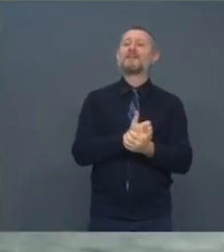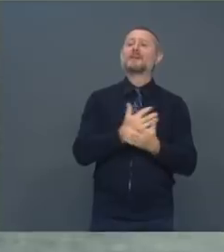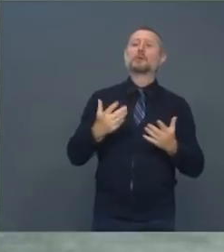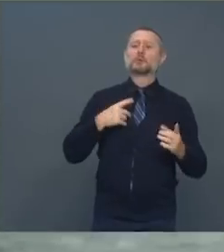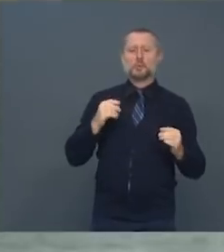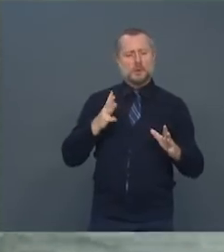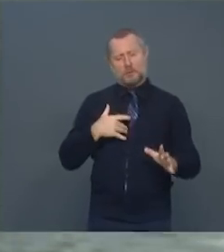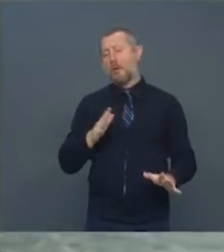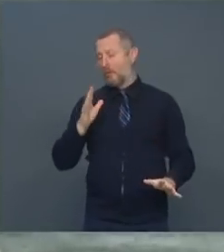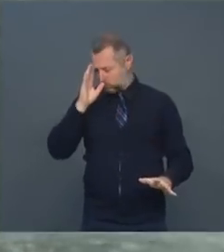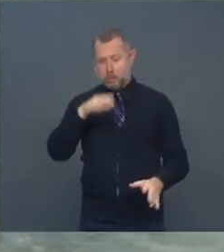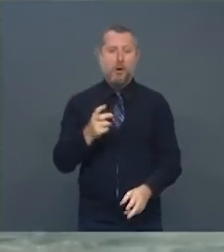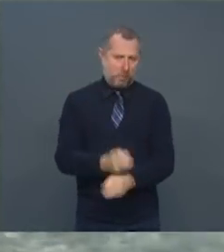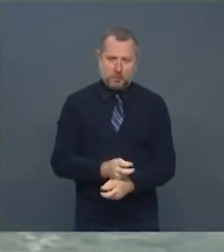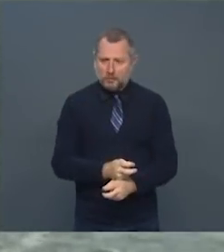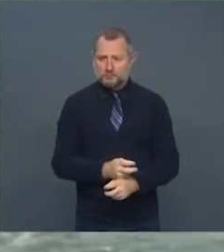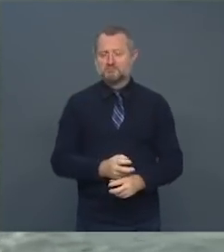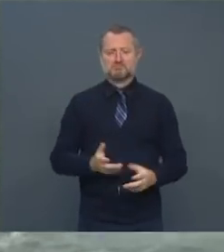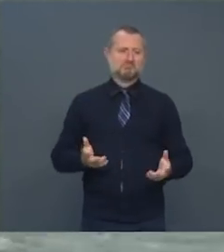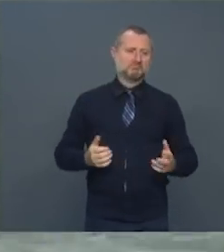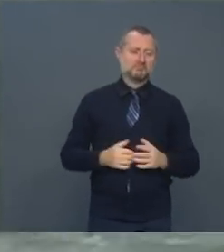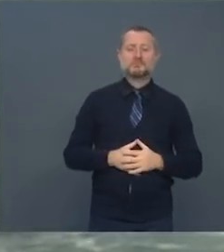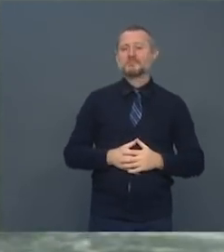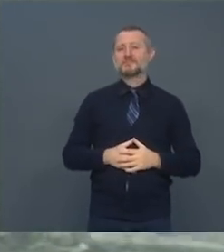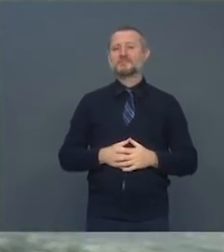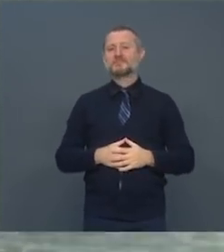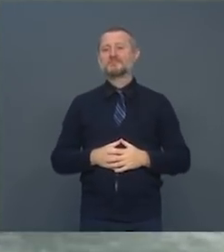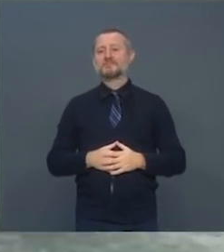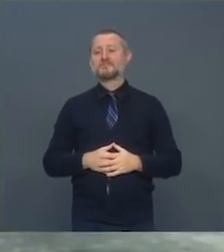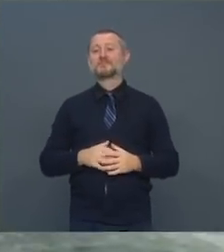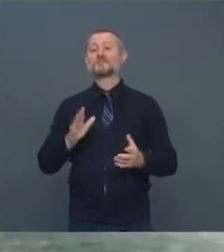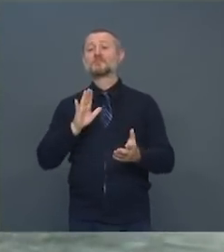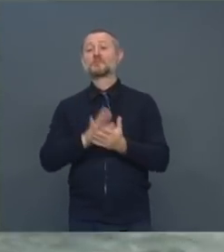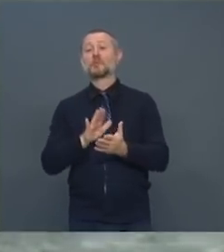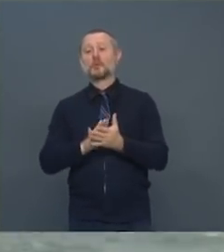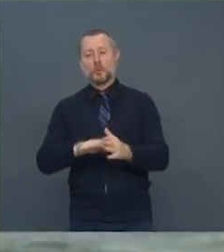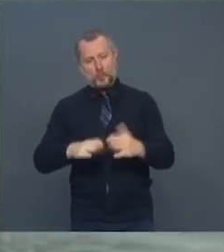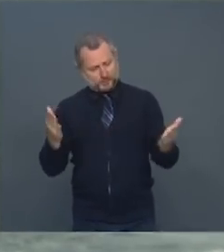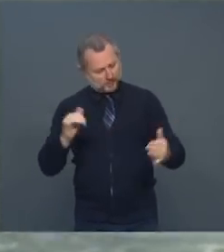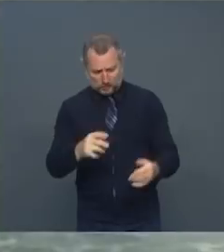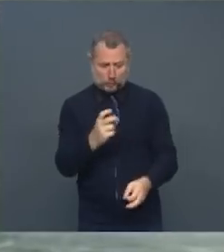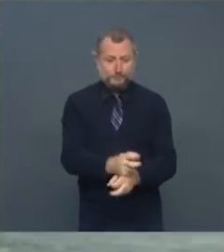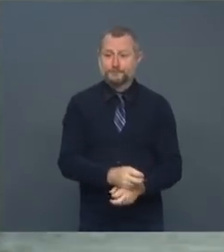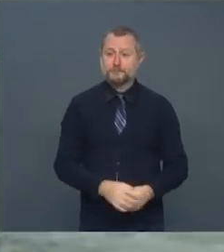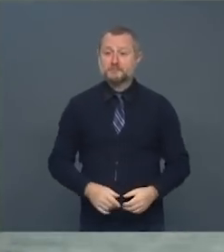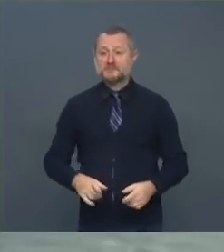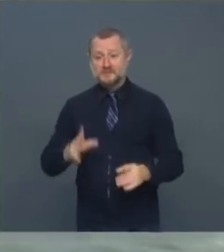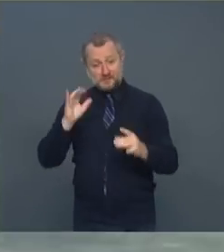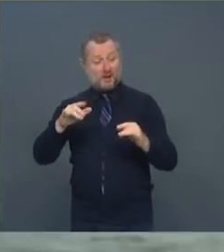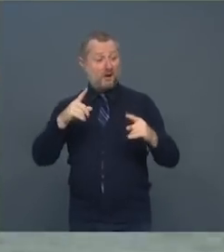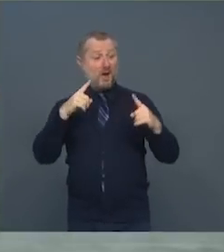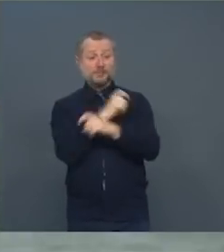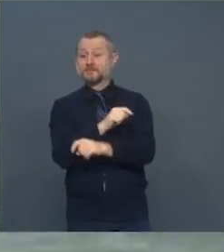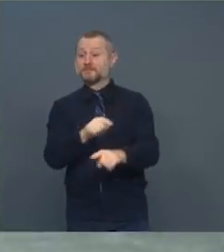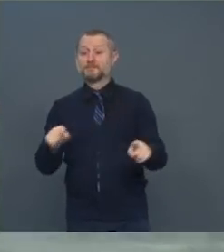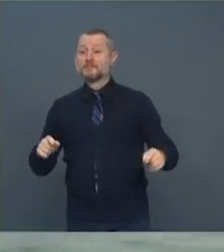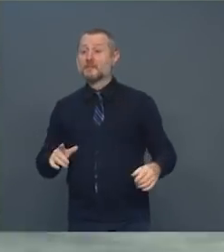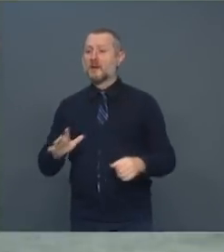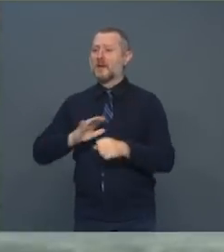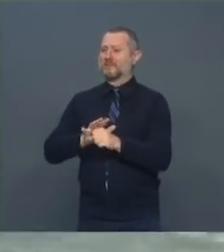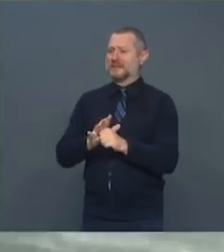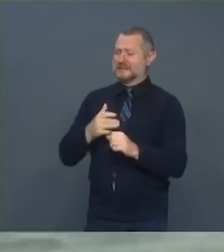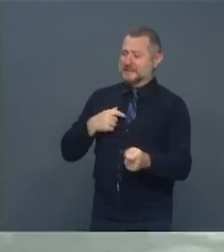and complicated and difficult. Opening schools is hard and complicated and difficult. Fighting COVID is hard